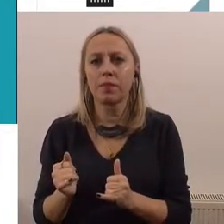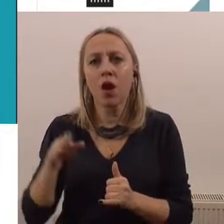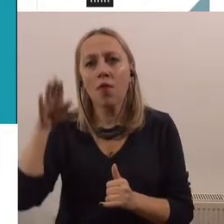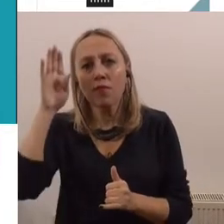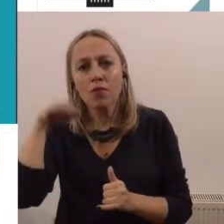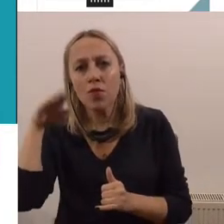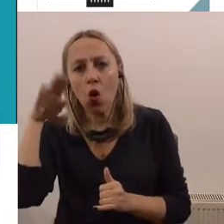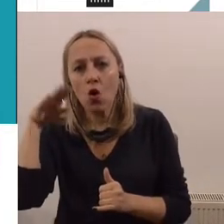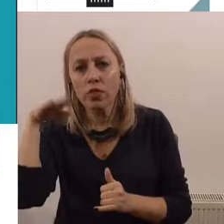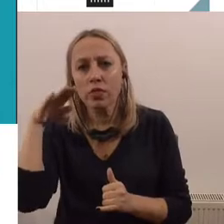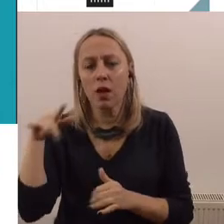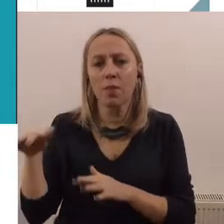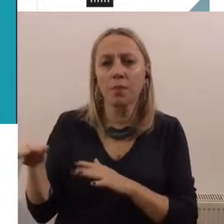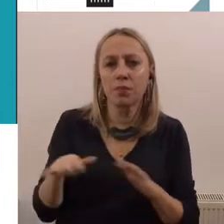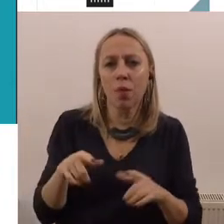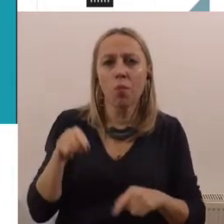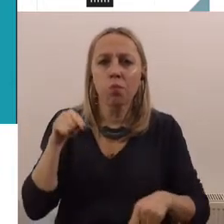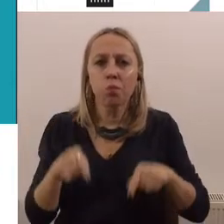and also